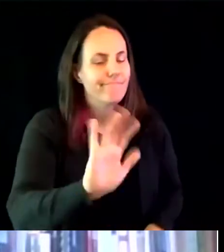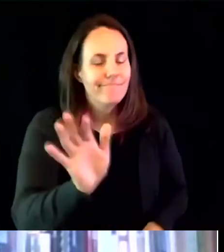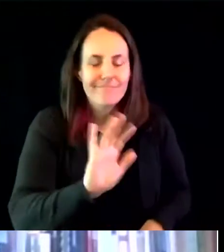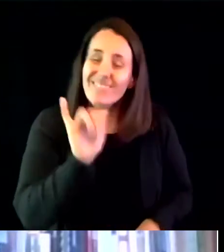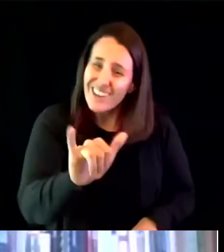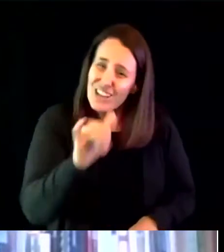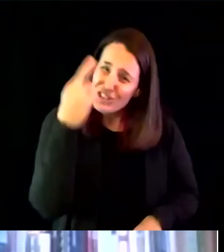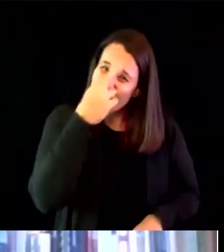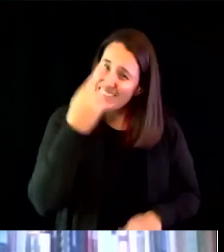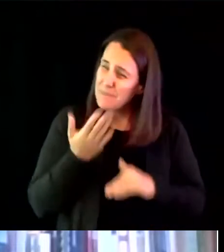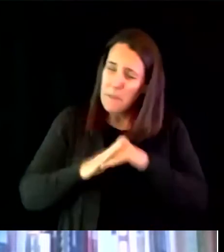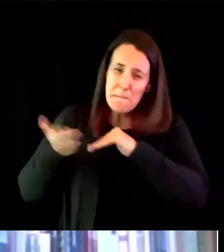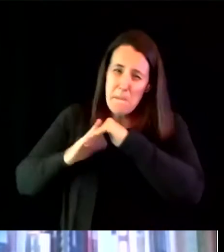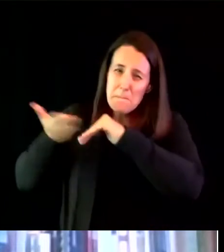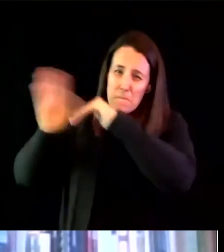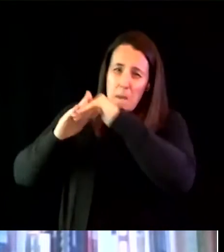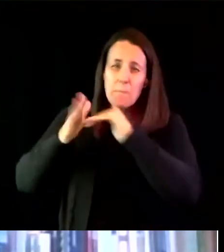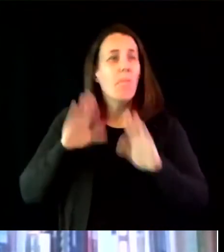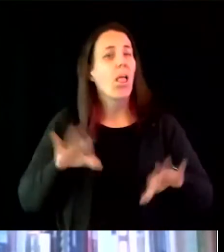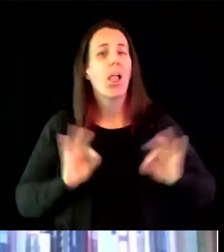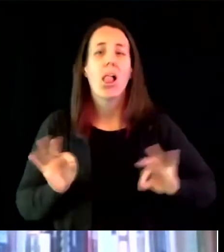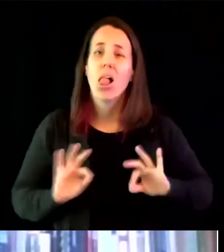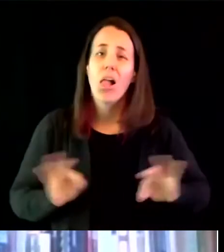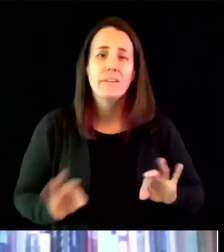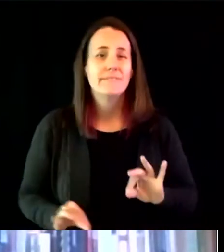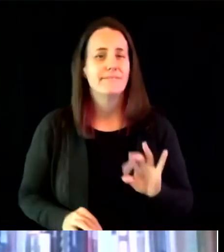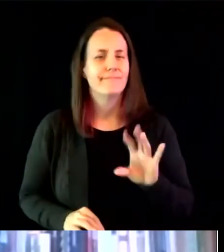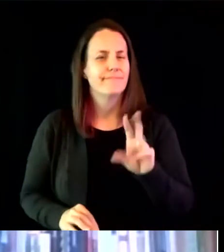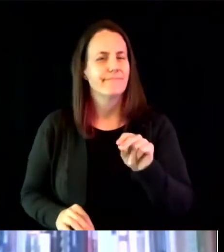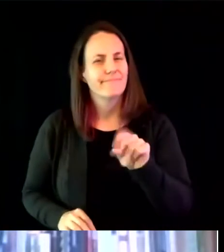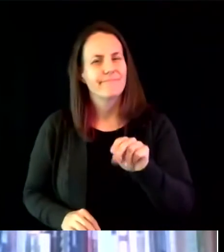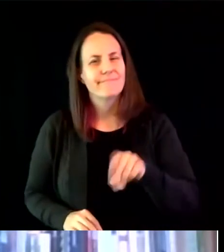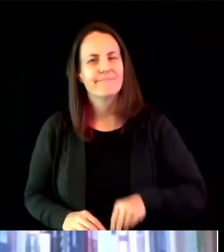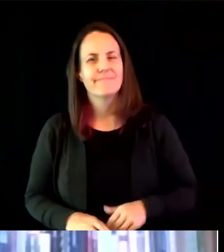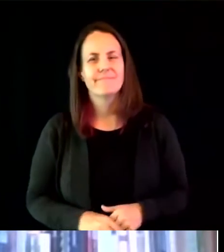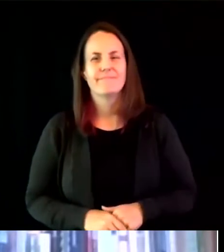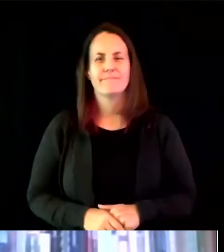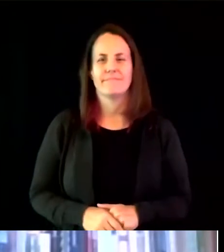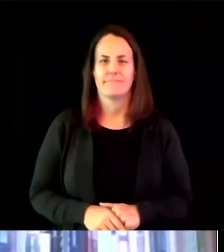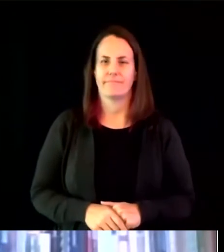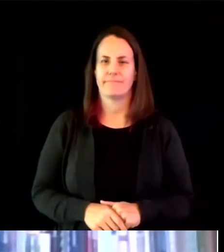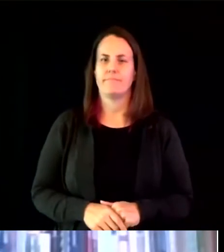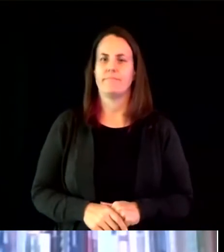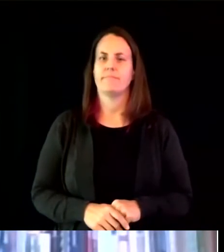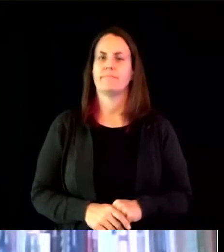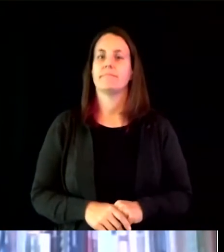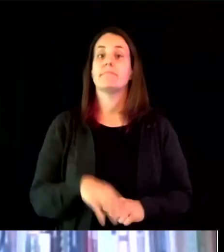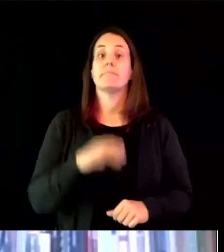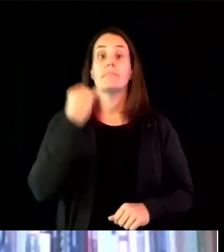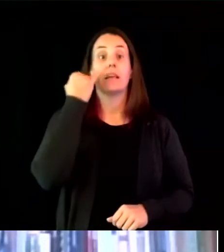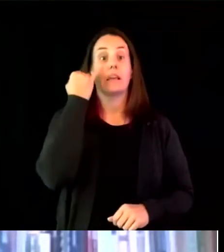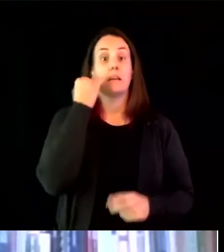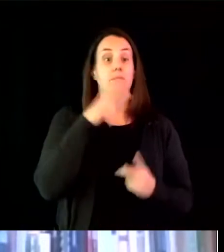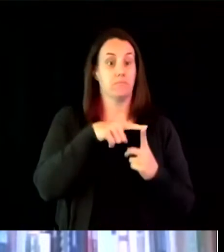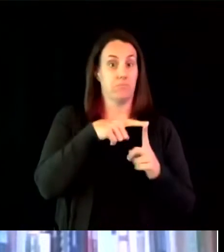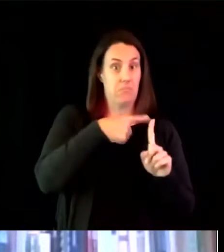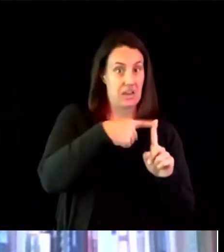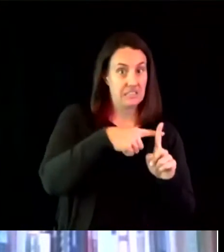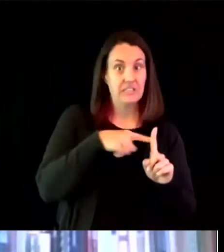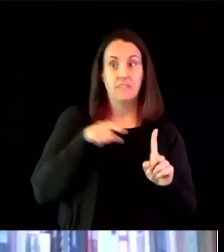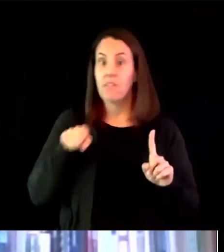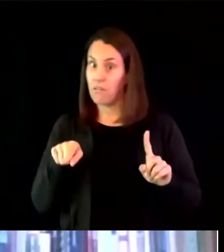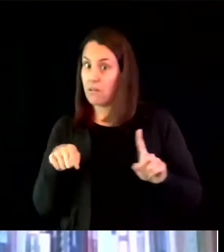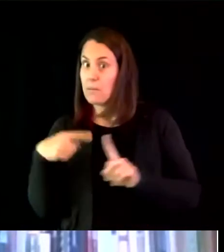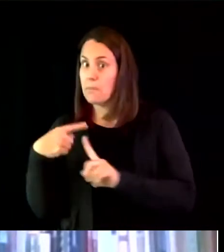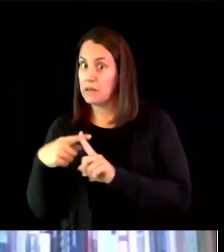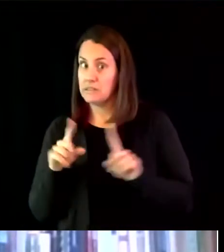or just for example, if you have two people exposing other people, you're not going to have nearly as many cases than if you have